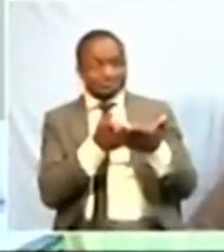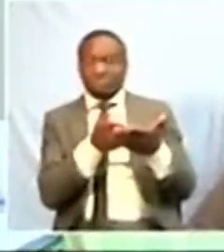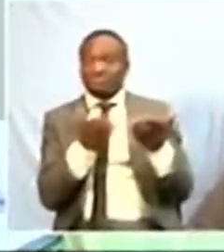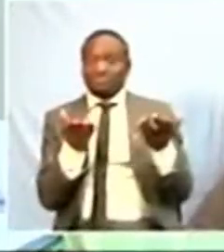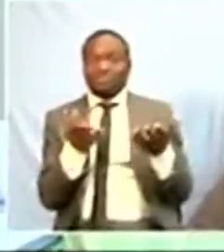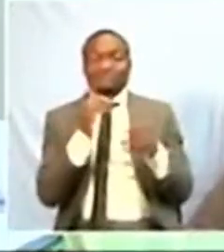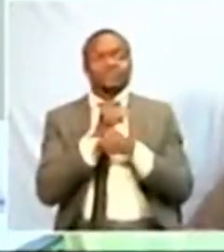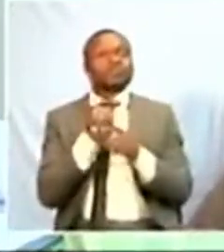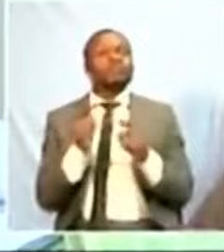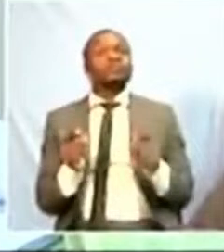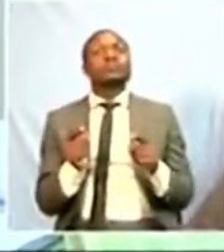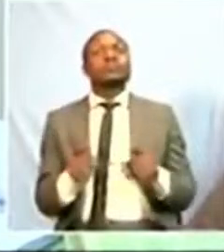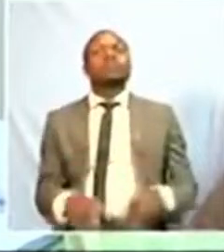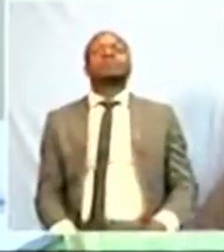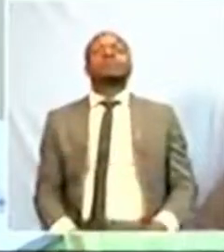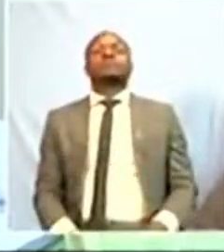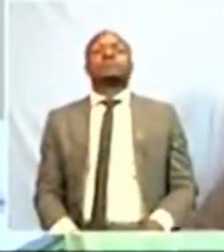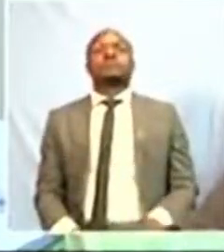you just